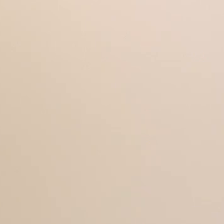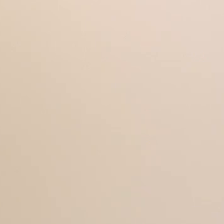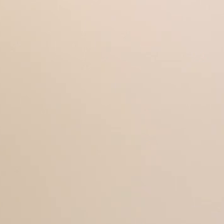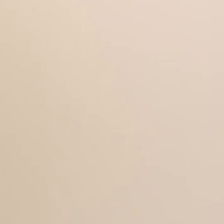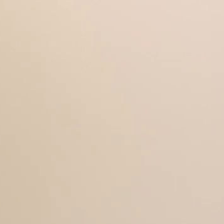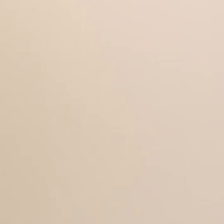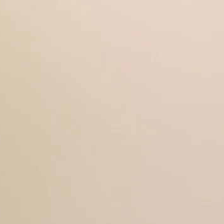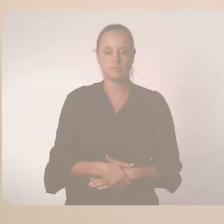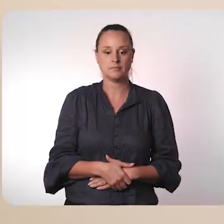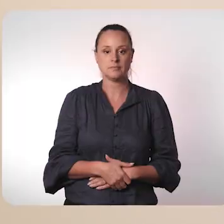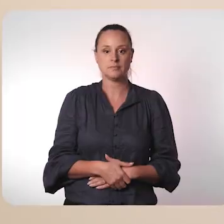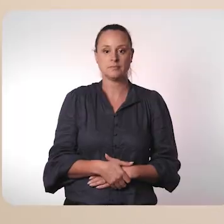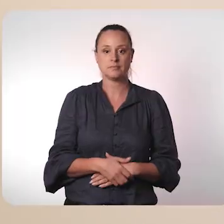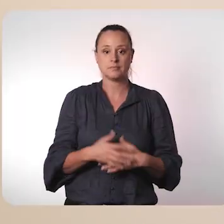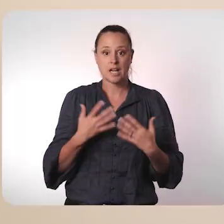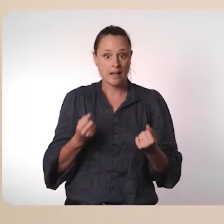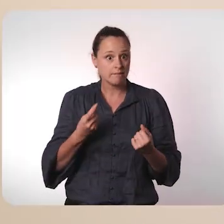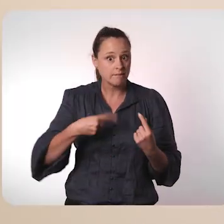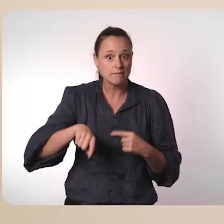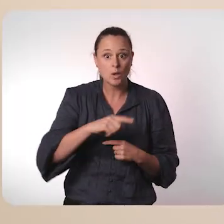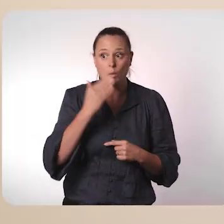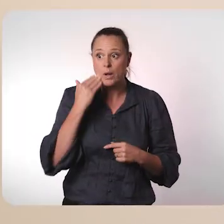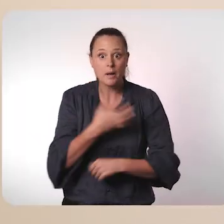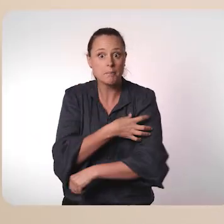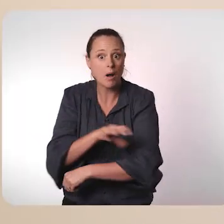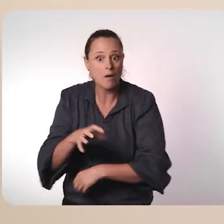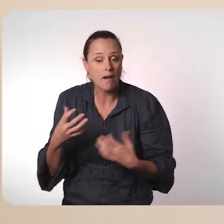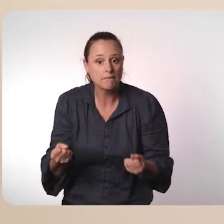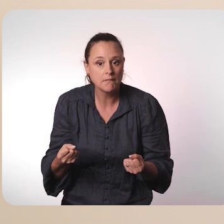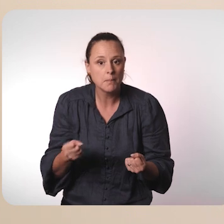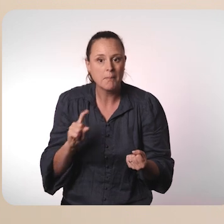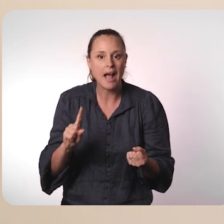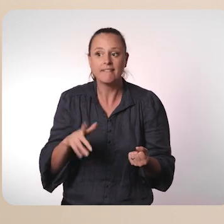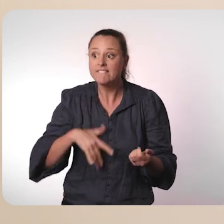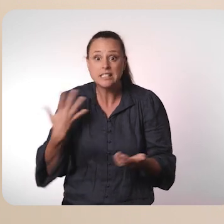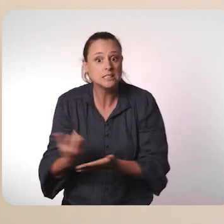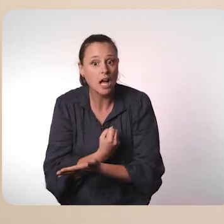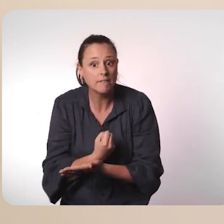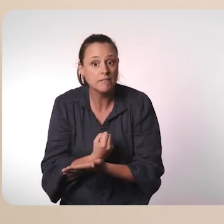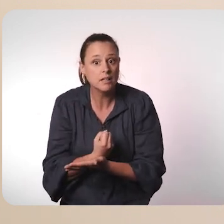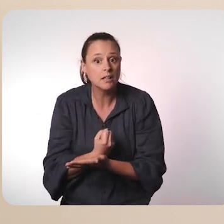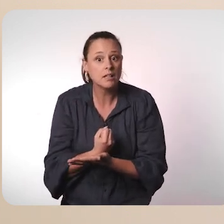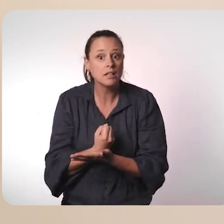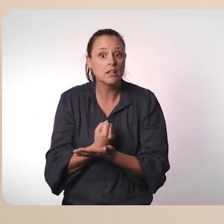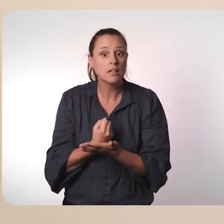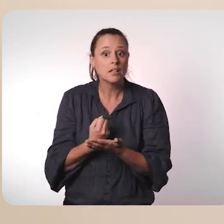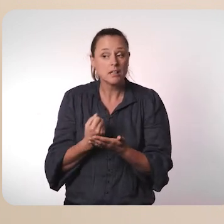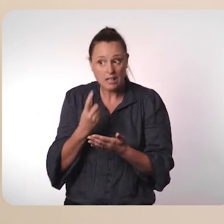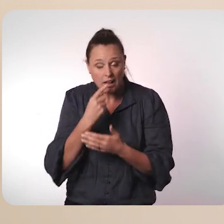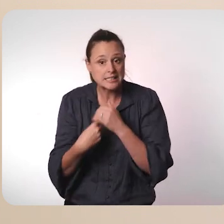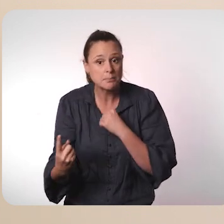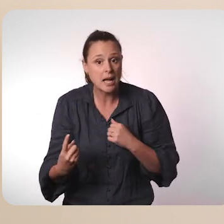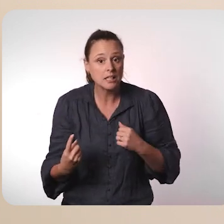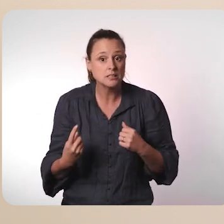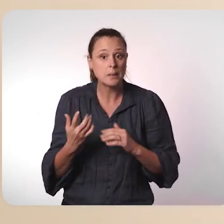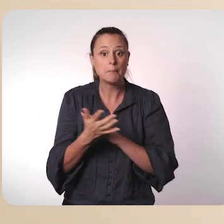Where you have women who are empowered, safe in an environment, financially independent, they're less